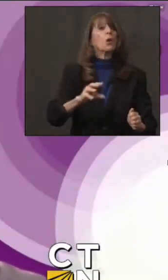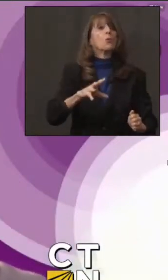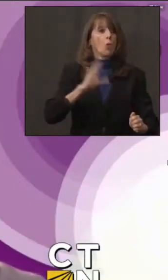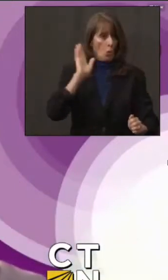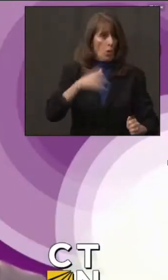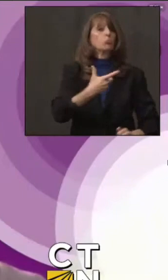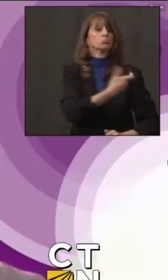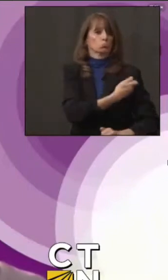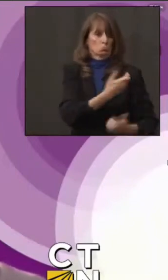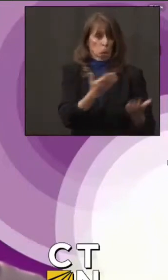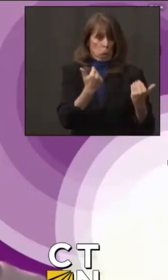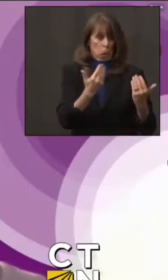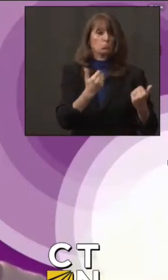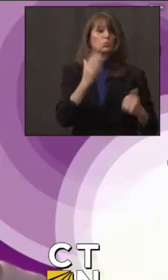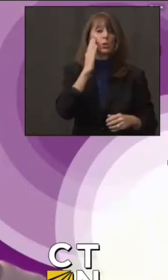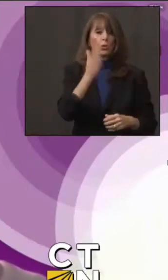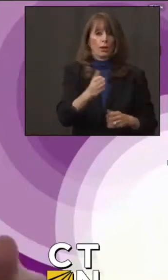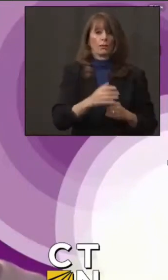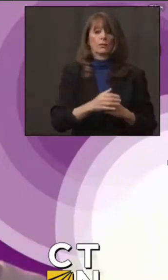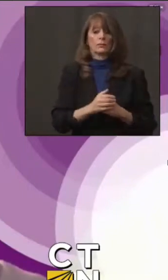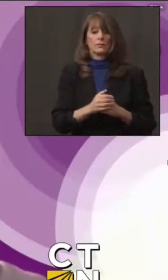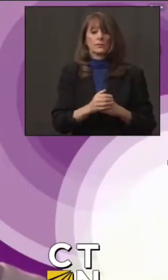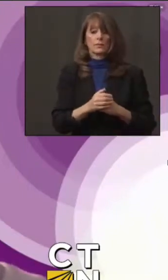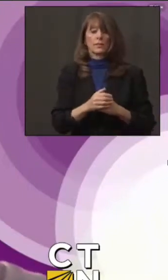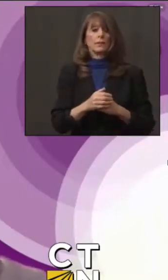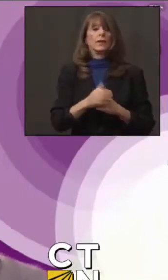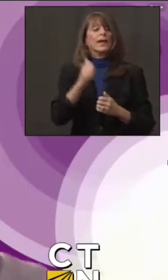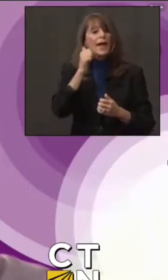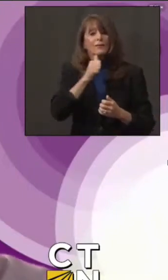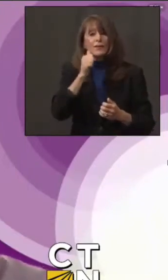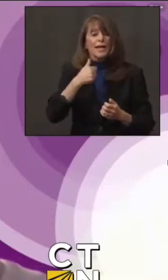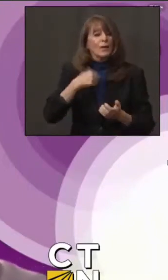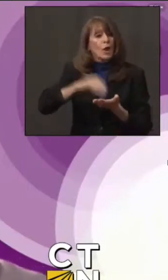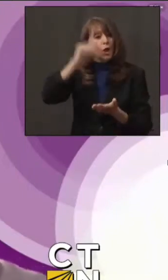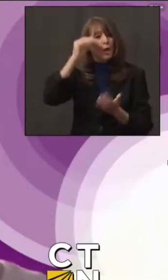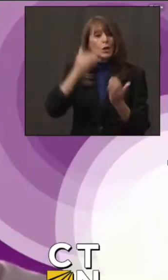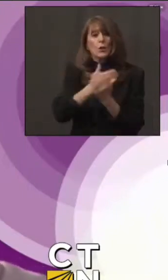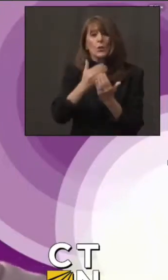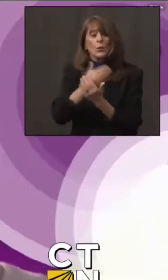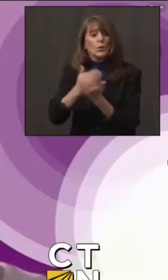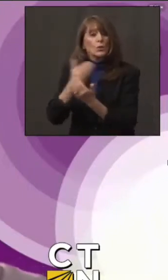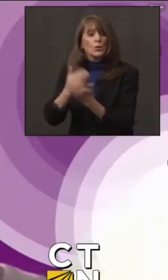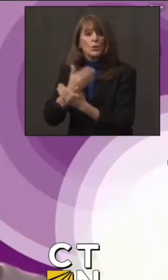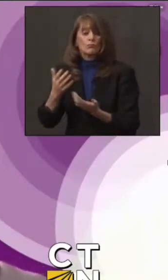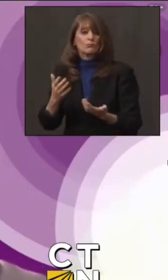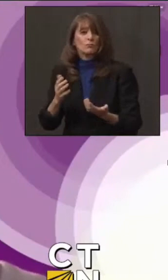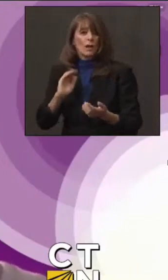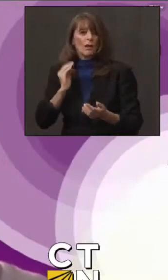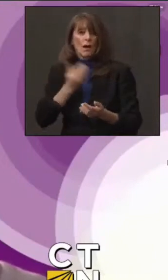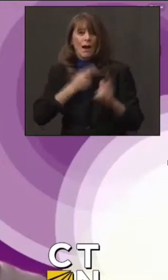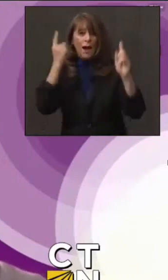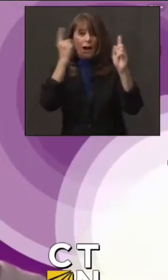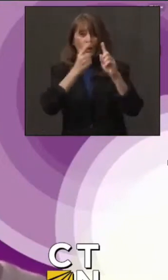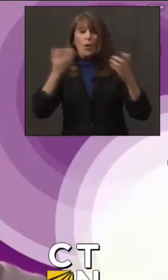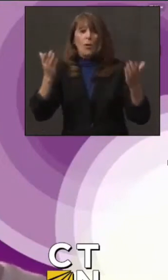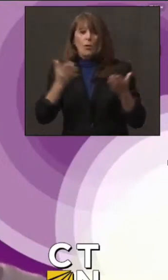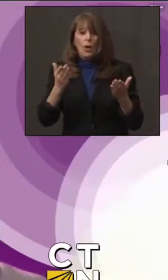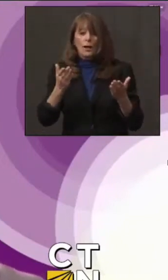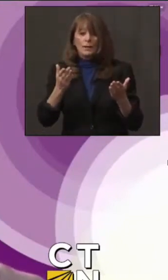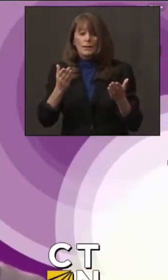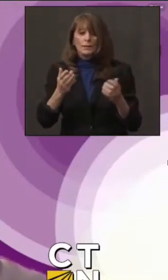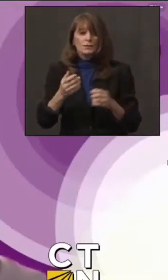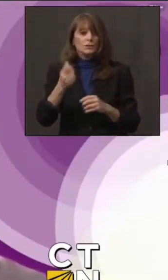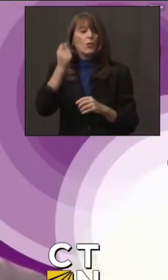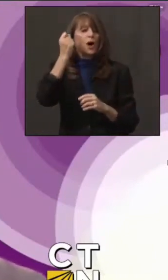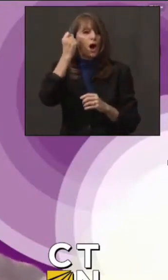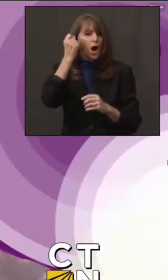without education, further explanation. We learn things every single day. So the goal here is to understand that all of our healthcare